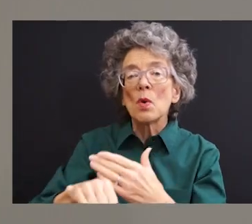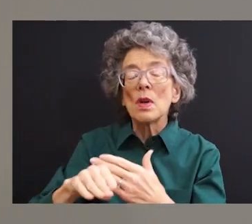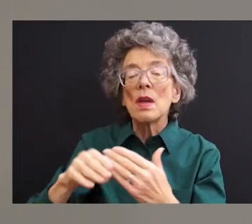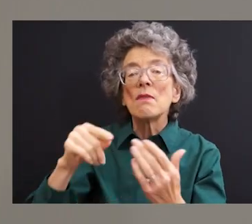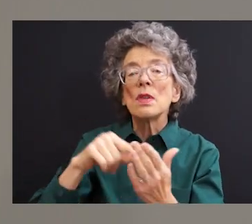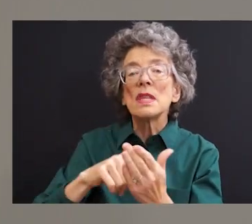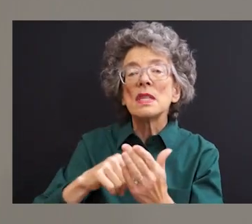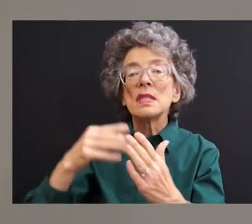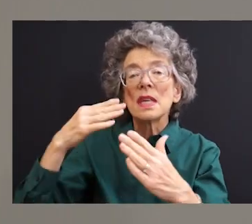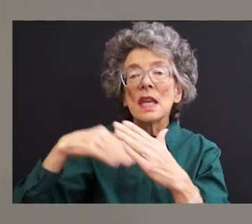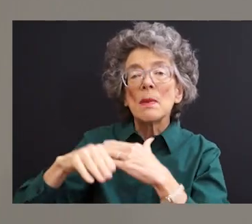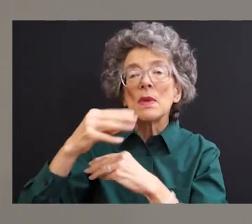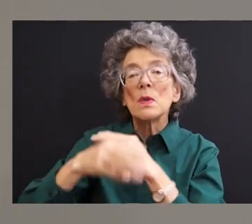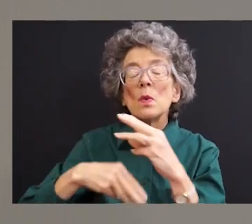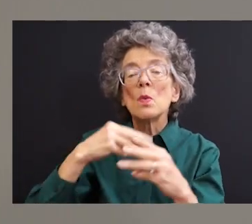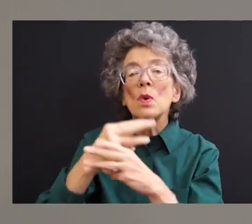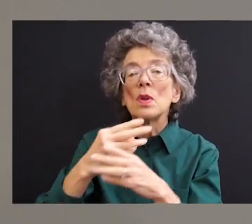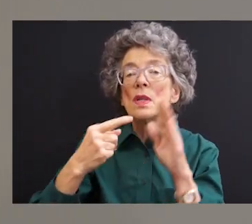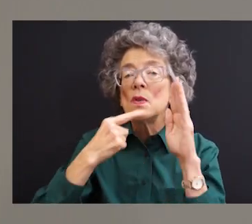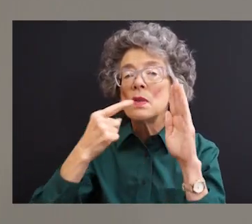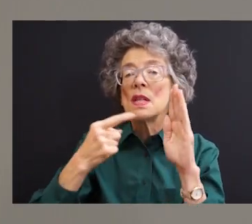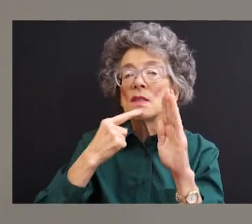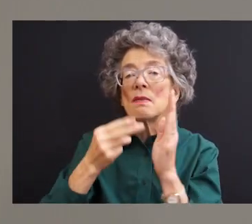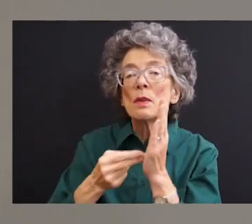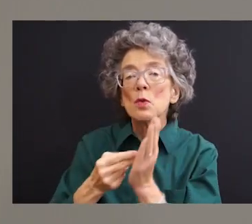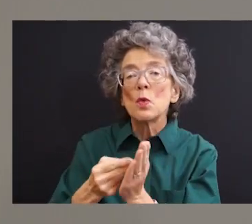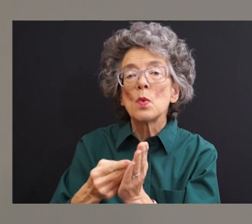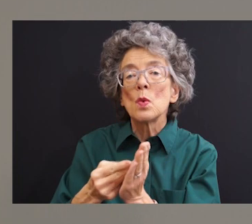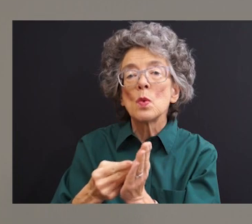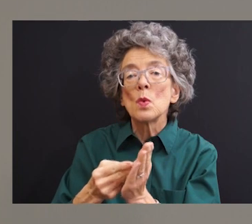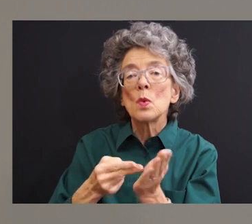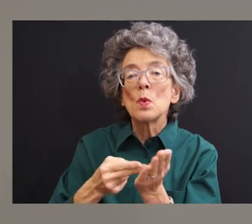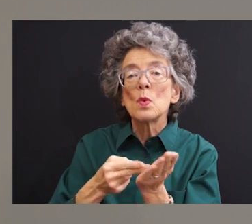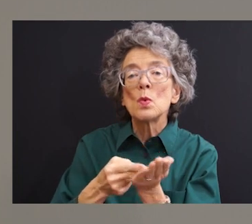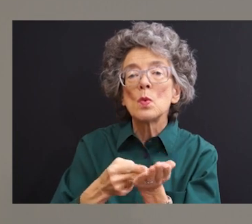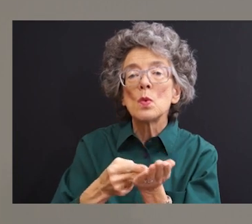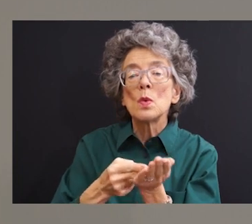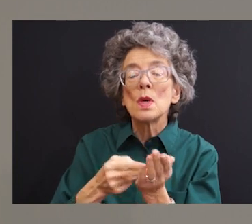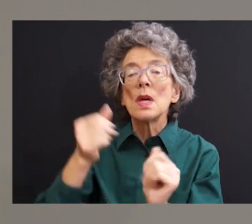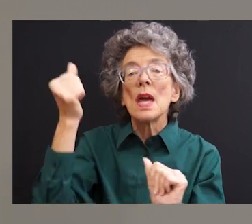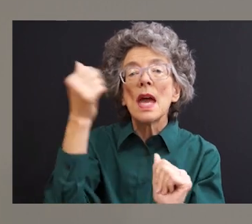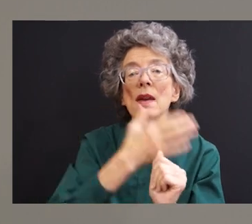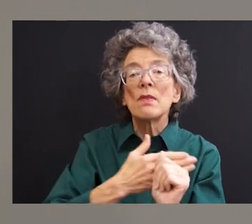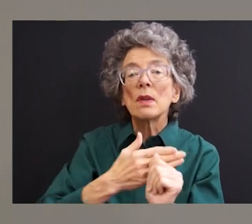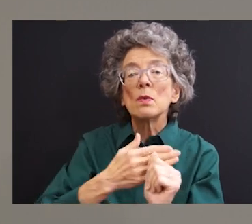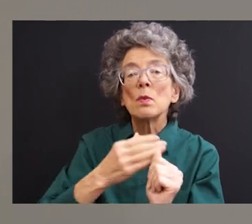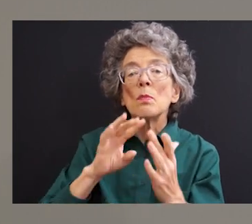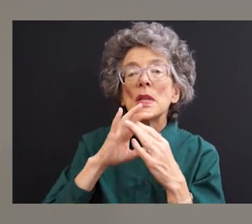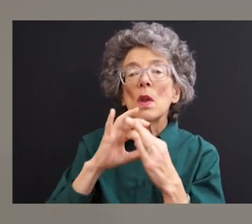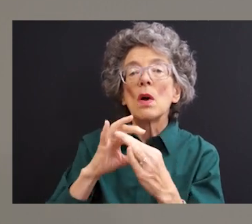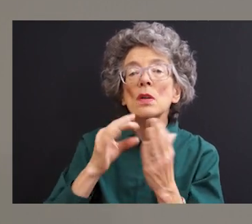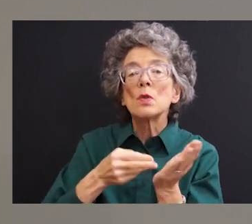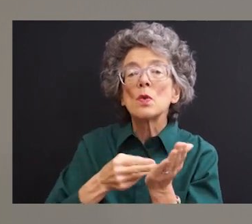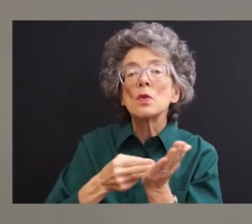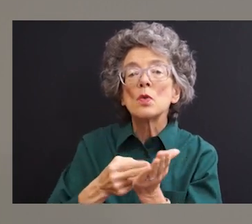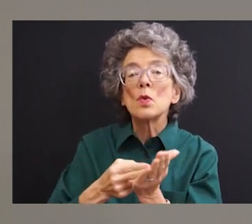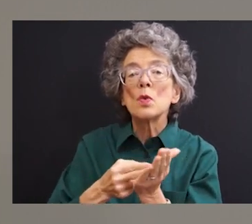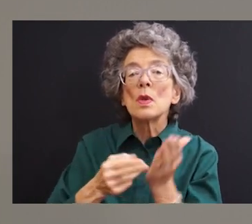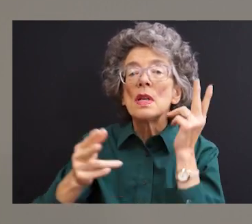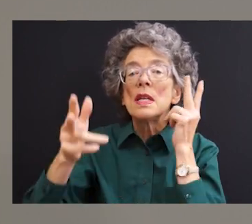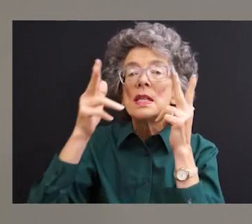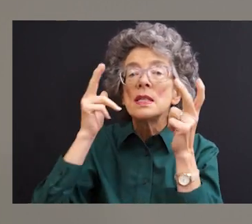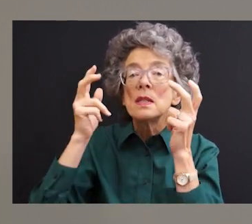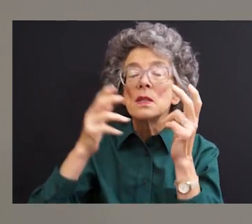came into the world, to testify to the truth. Everyone who belongs to the truth listens to my